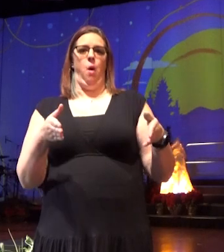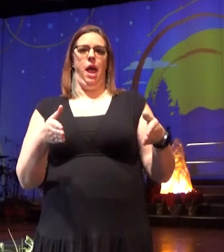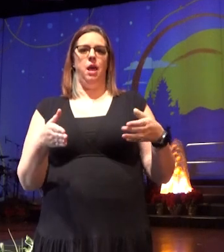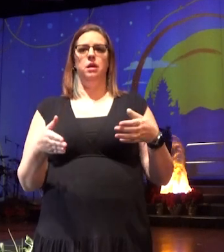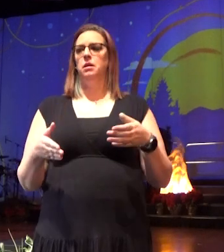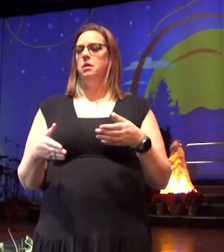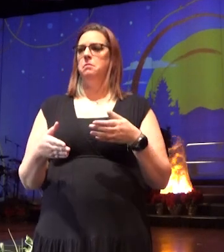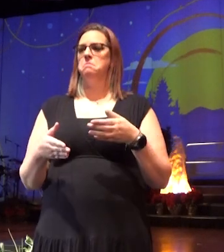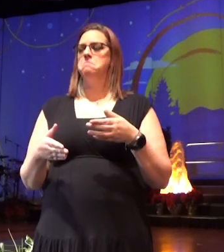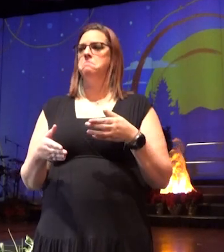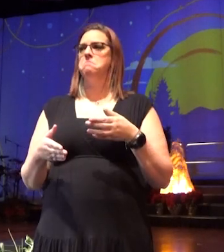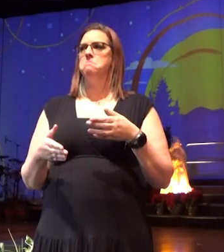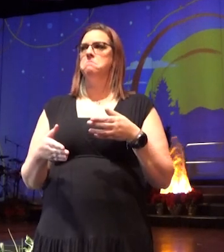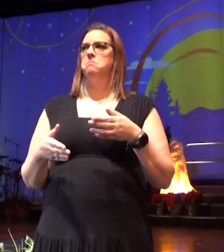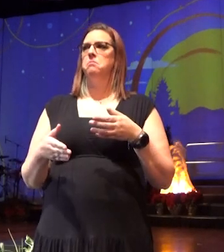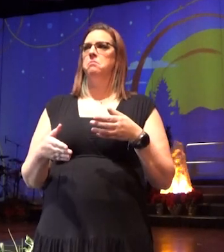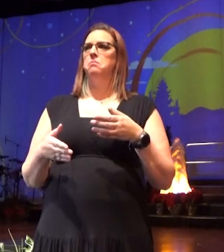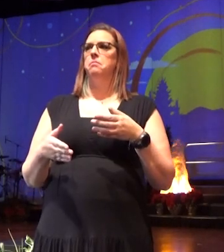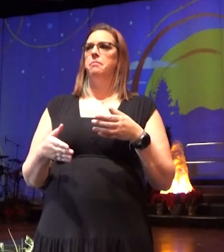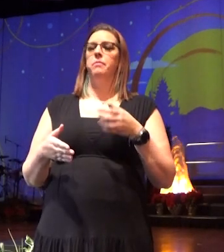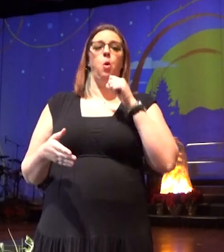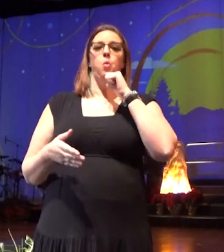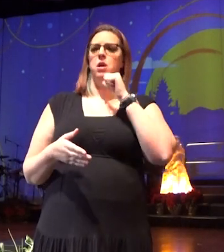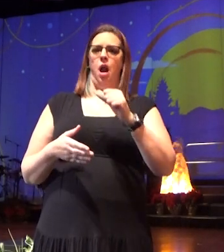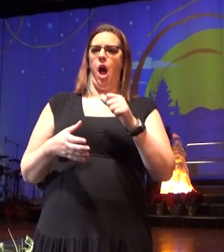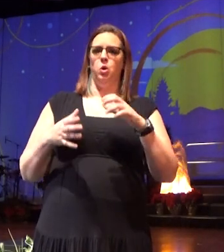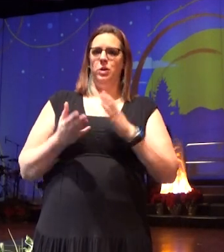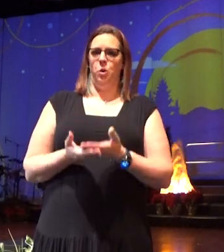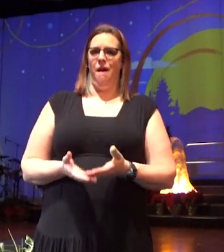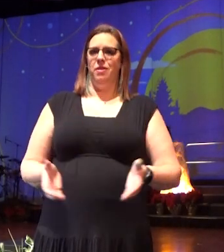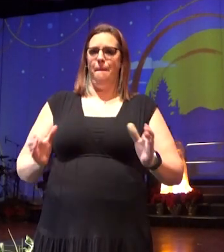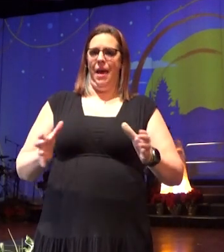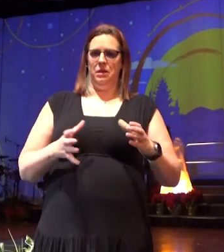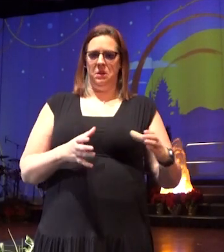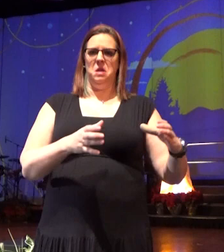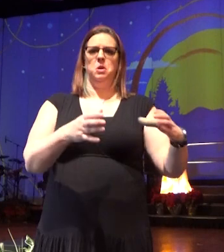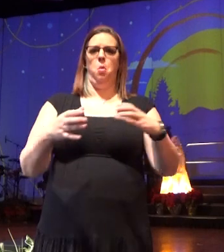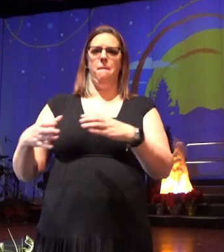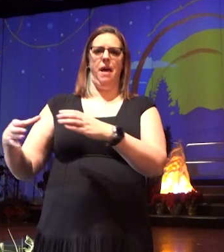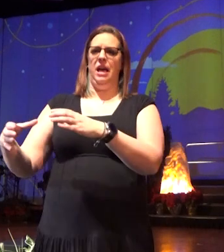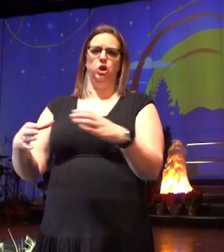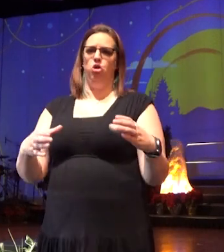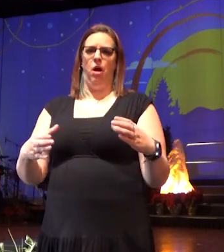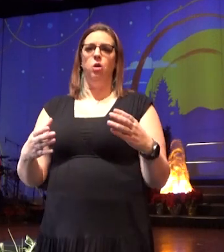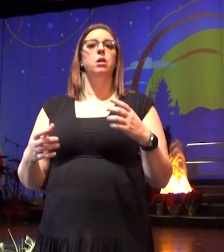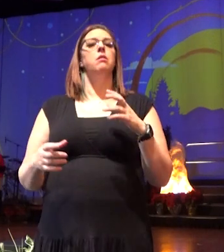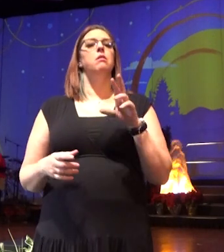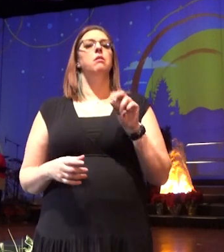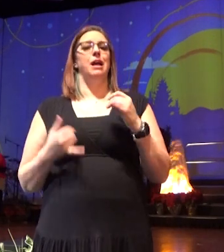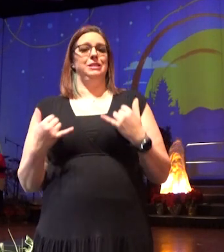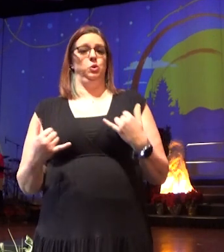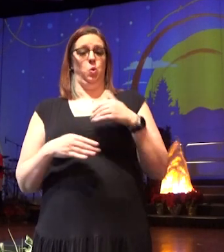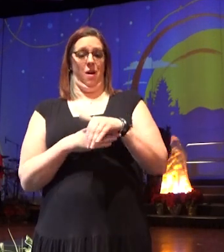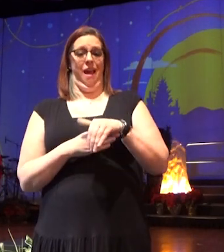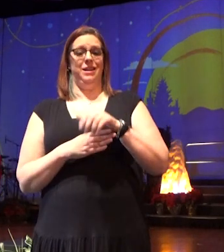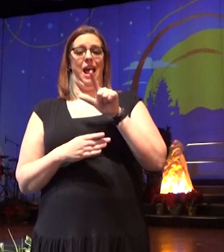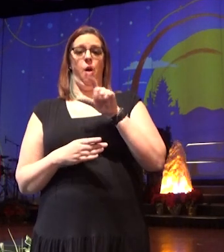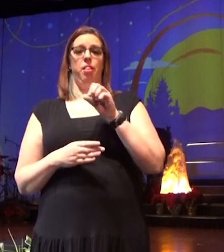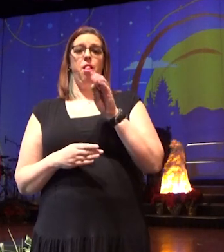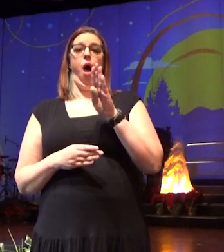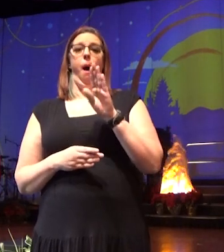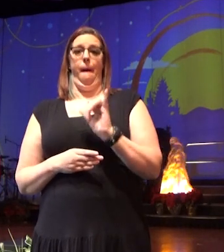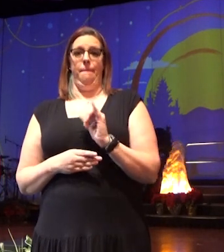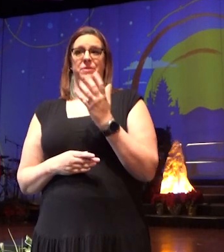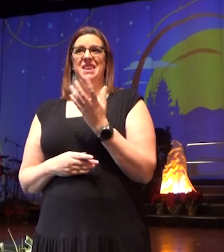the baskets tonight, but we have in the lobby containers where you could put your gift. And tonight,